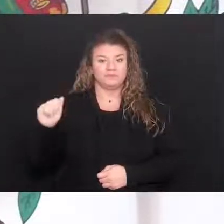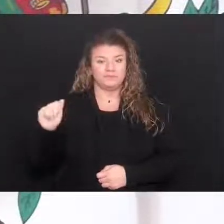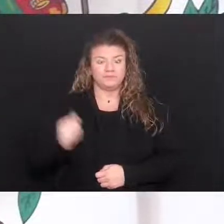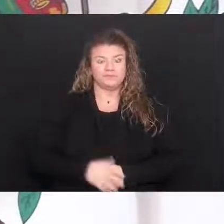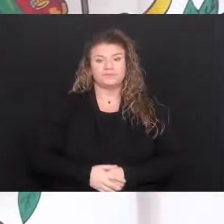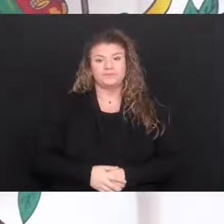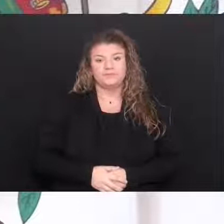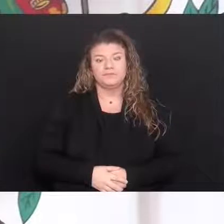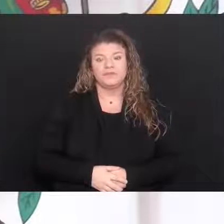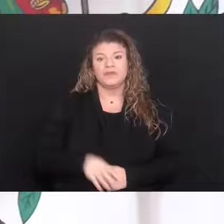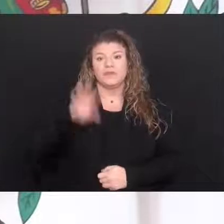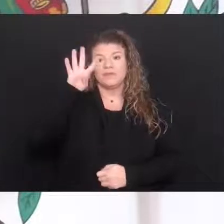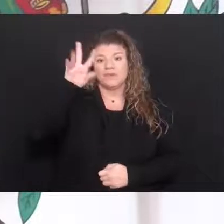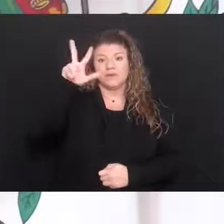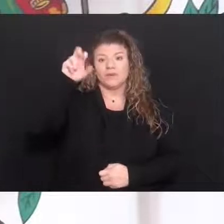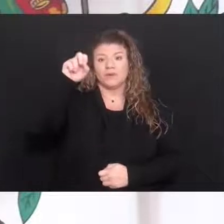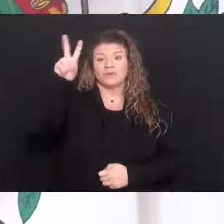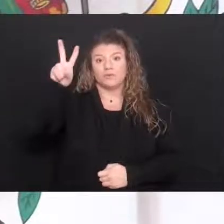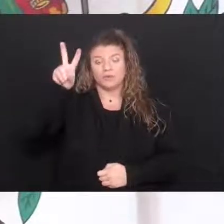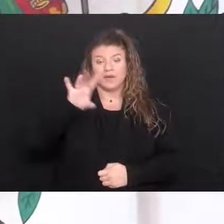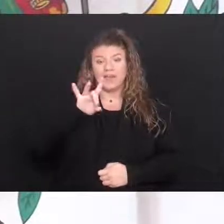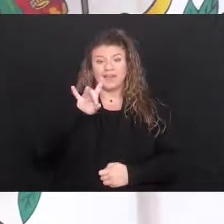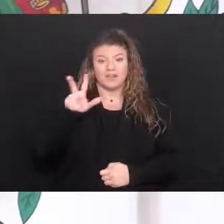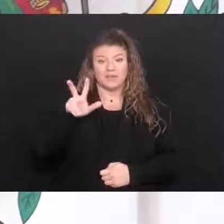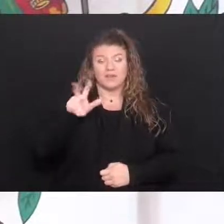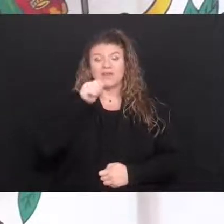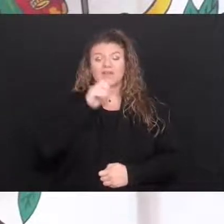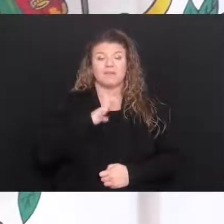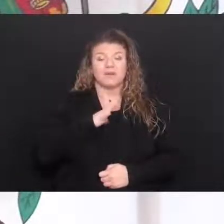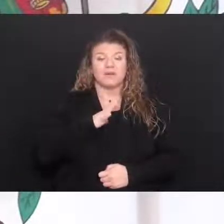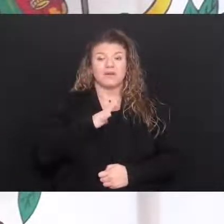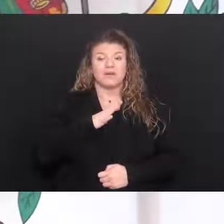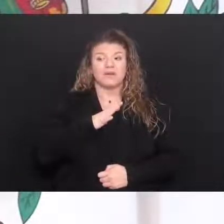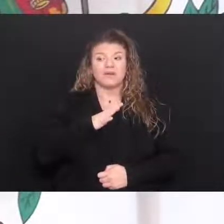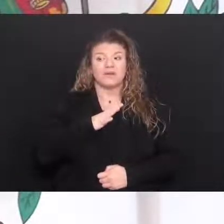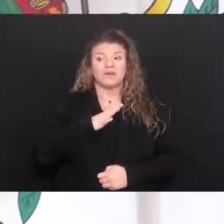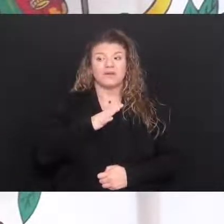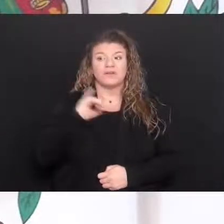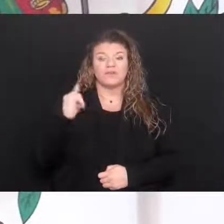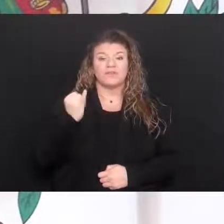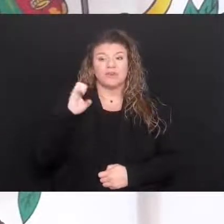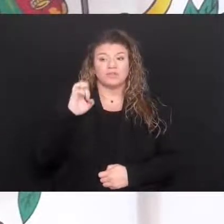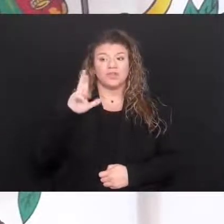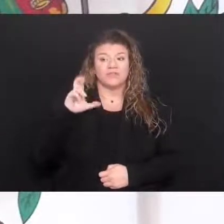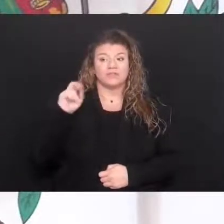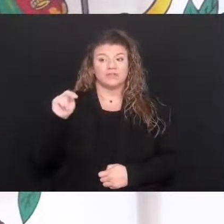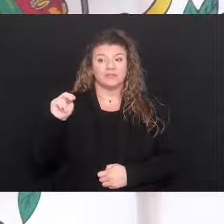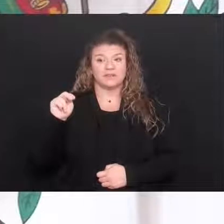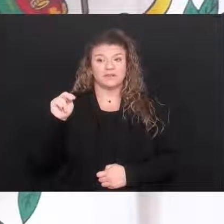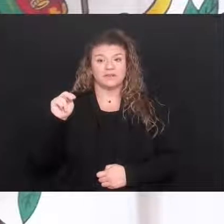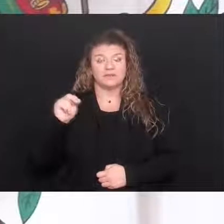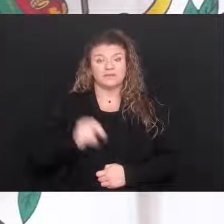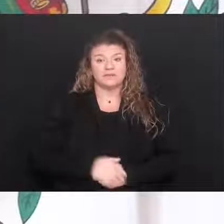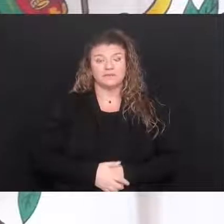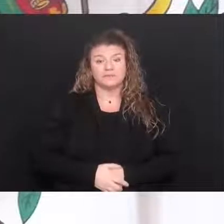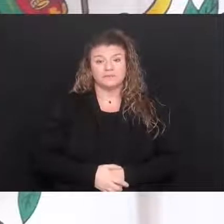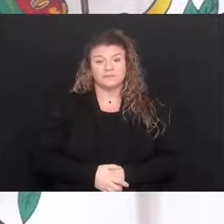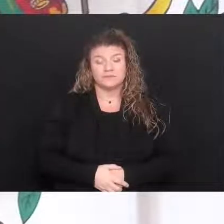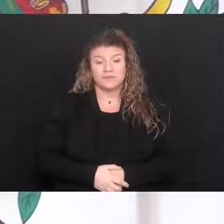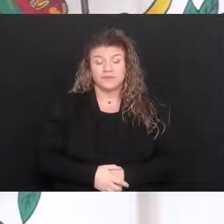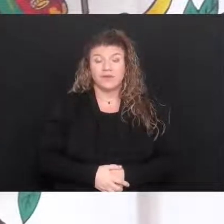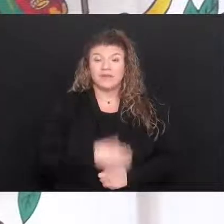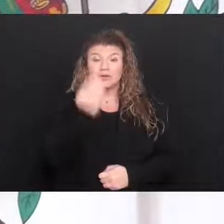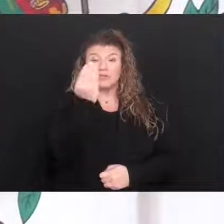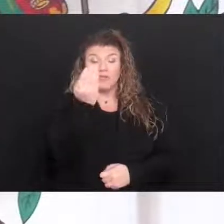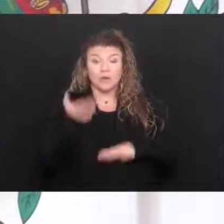The 4,302nd death is an 83-year-old female from Jefferson County. There's 14